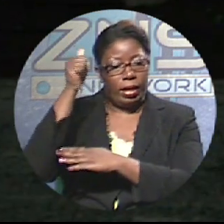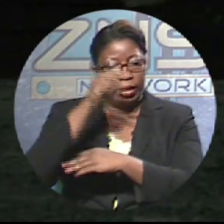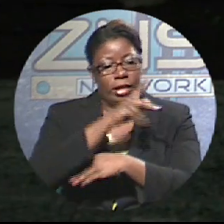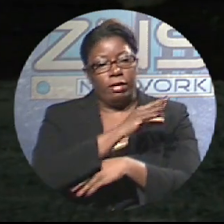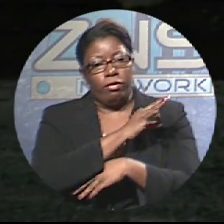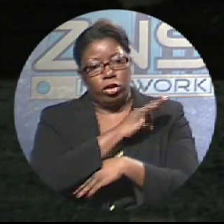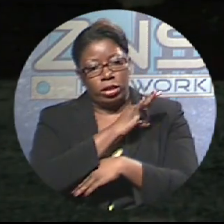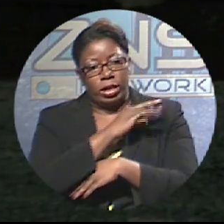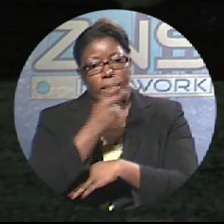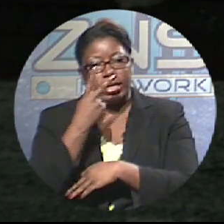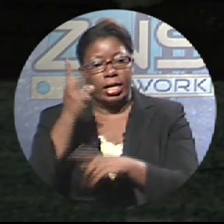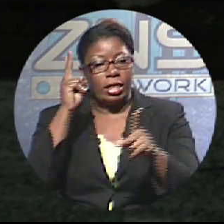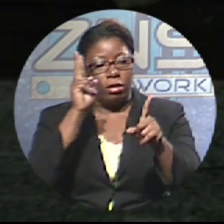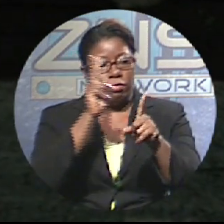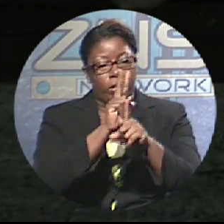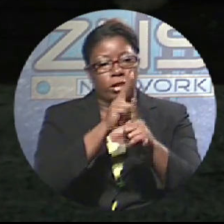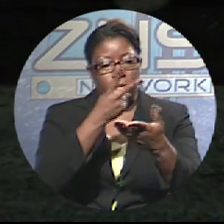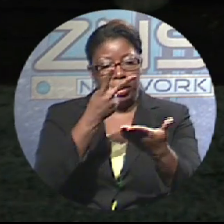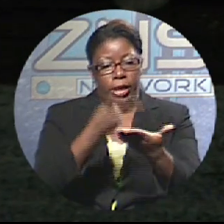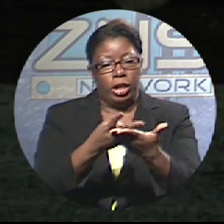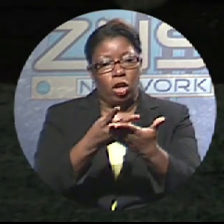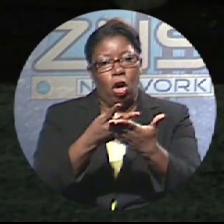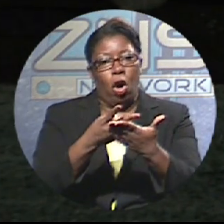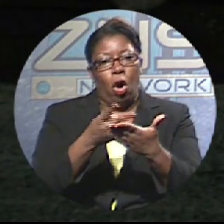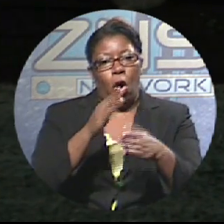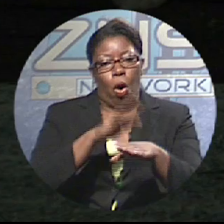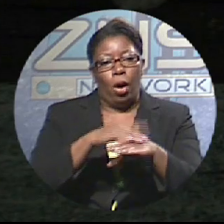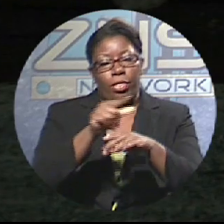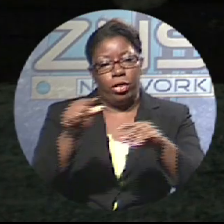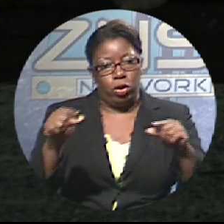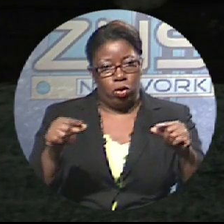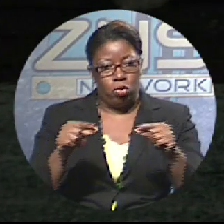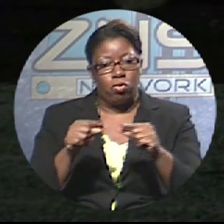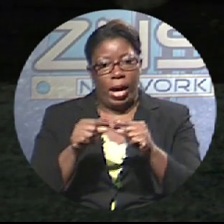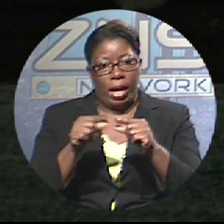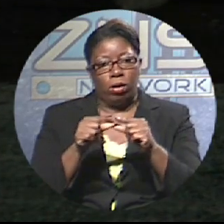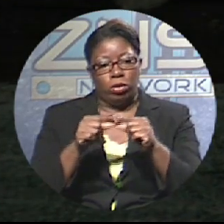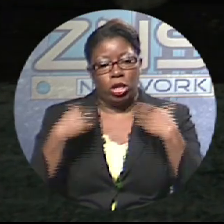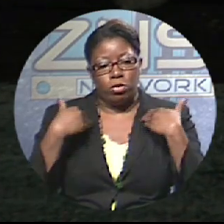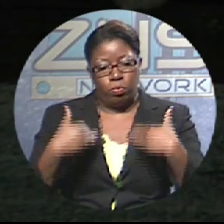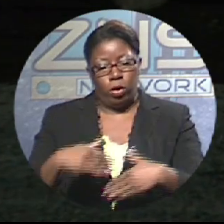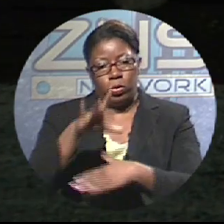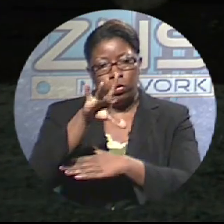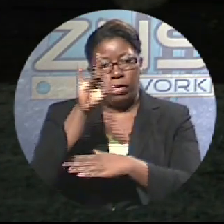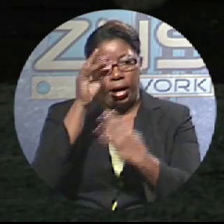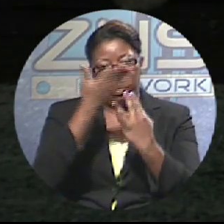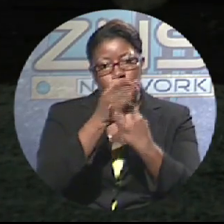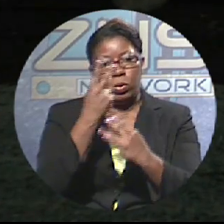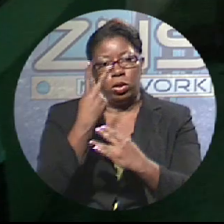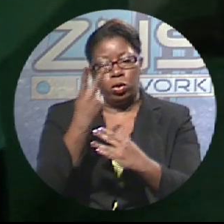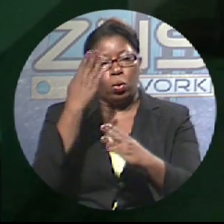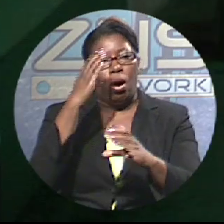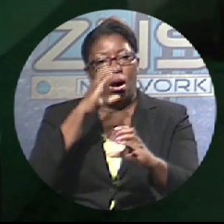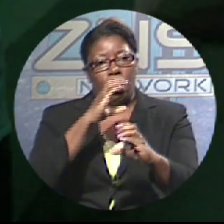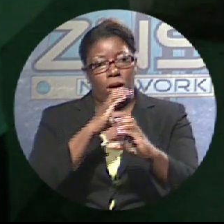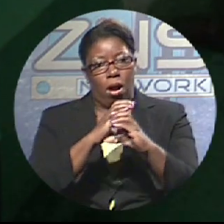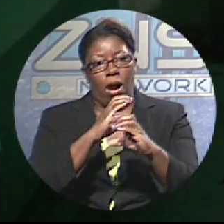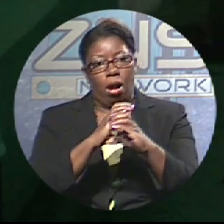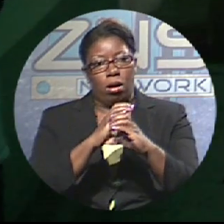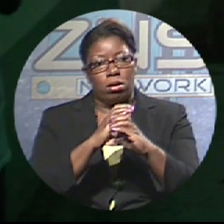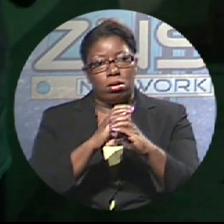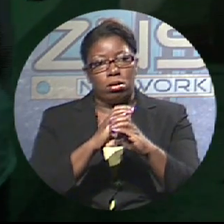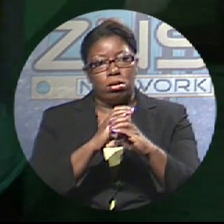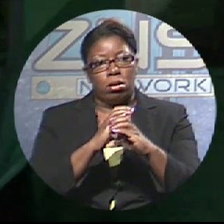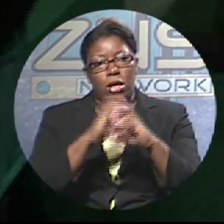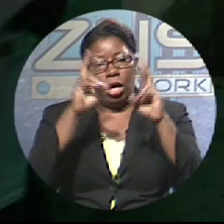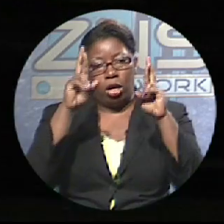found lying on the ground with gunshot injuries to his upper back. His lifeless body was discovered between two vehicles. A crowd of onlookers lined the